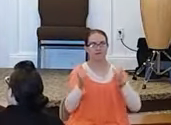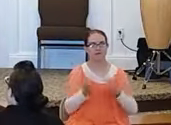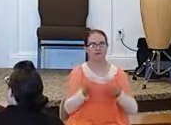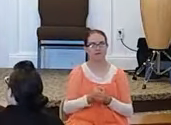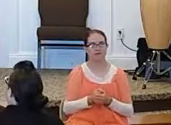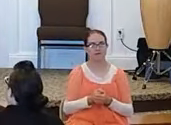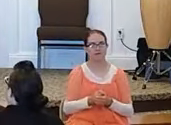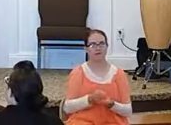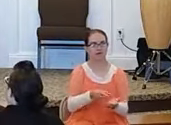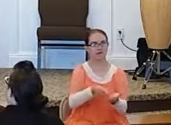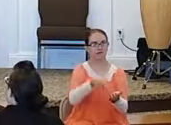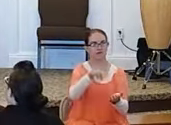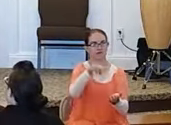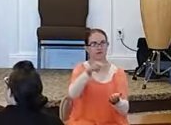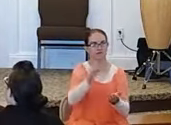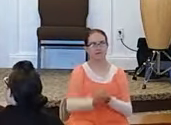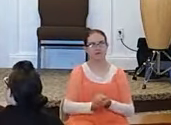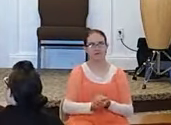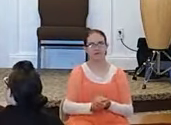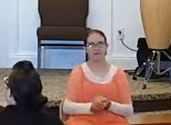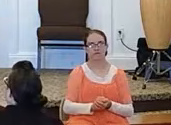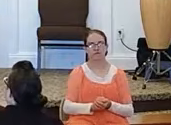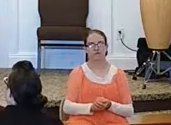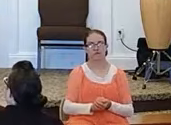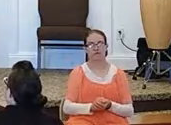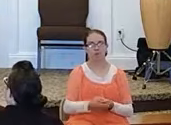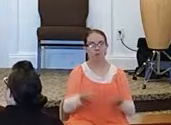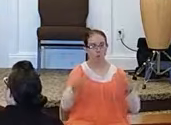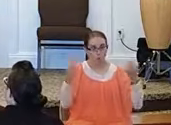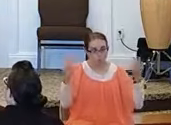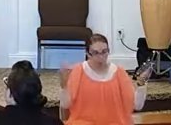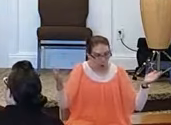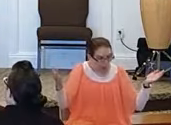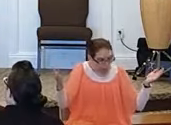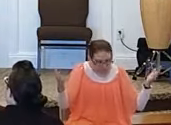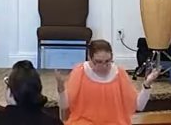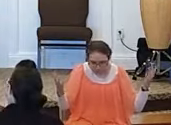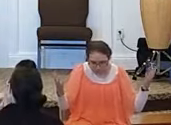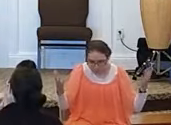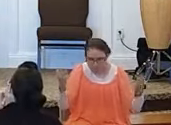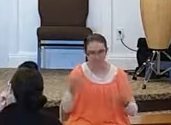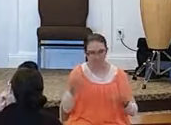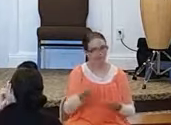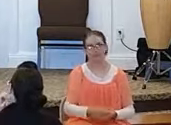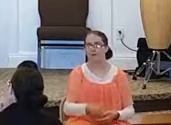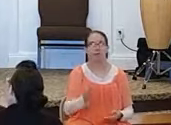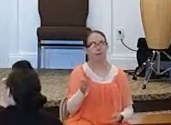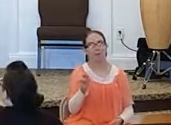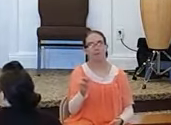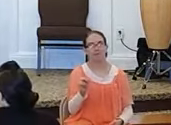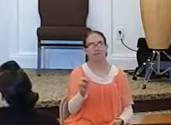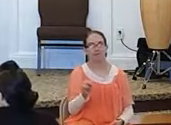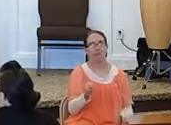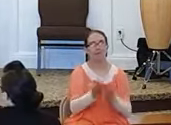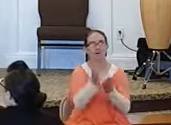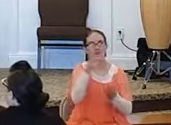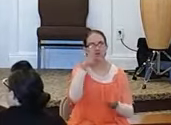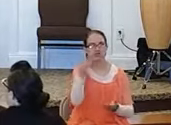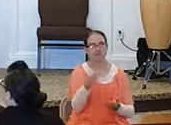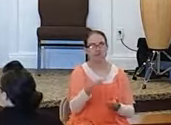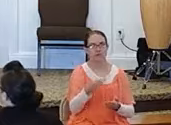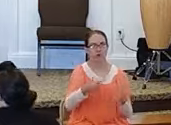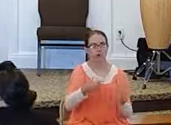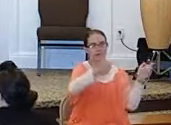when he got up, you know, he didn't just go, "Wow, this is wonderful." No. The Bible said he